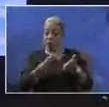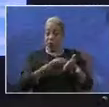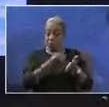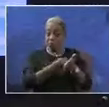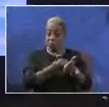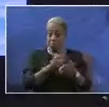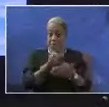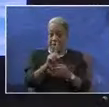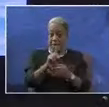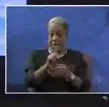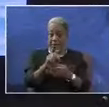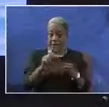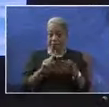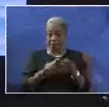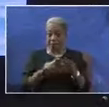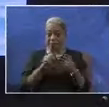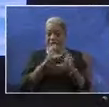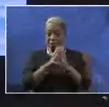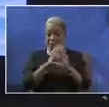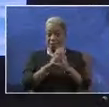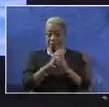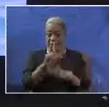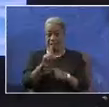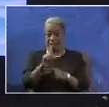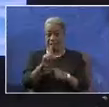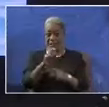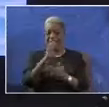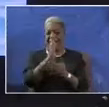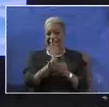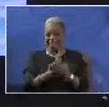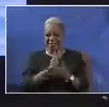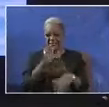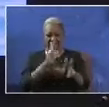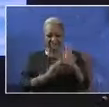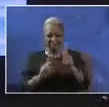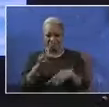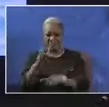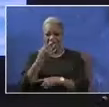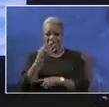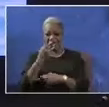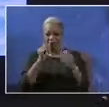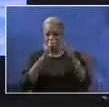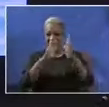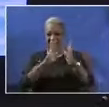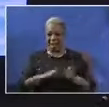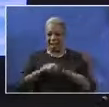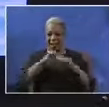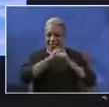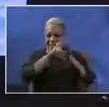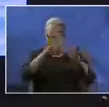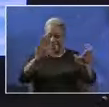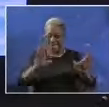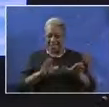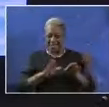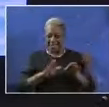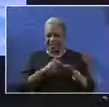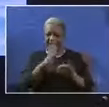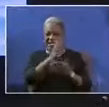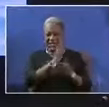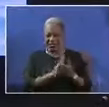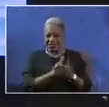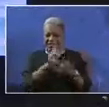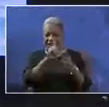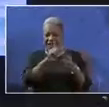delight in your car? Some folk would rather have houses and land. Some folk choose silver and gold. These things that